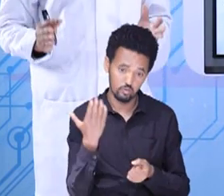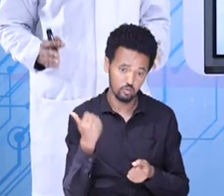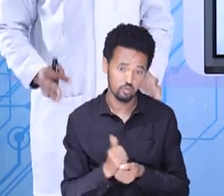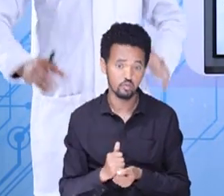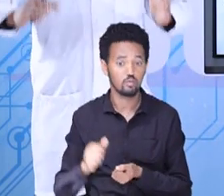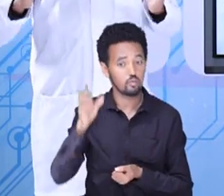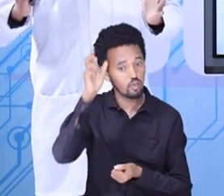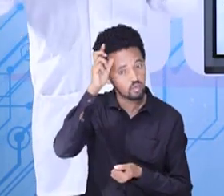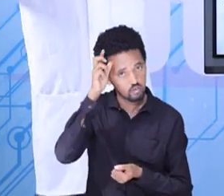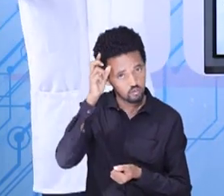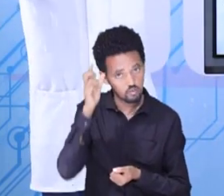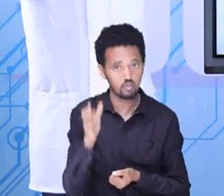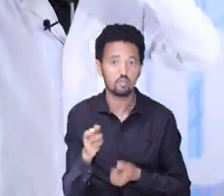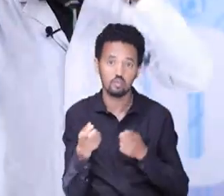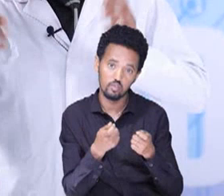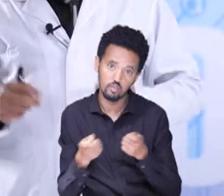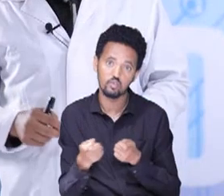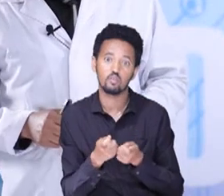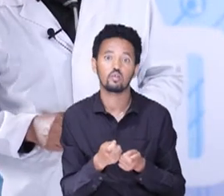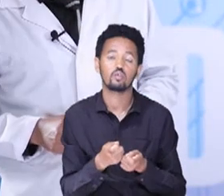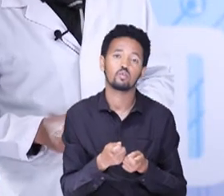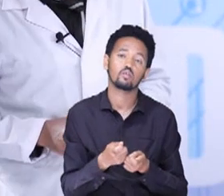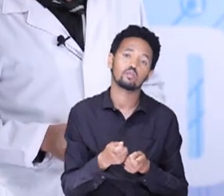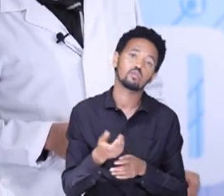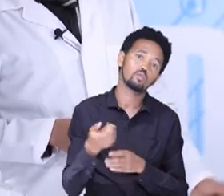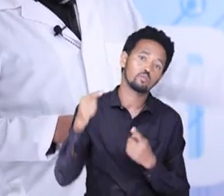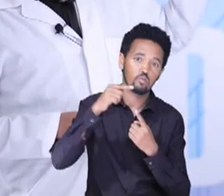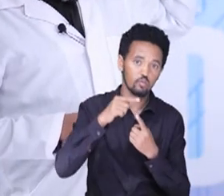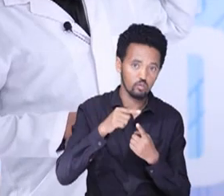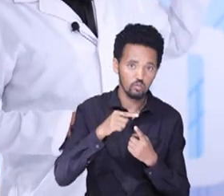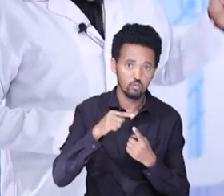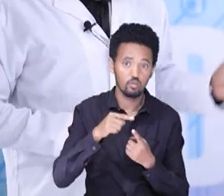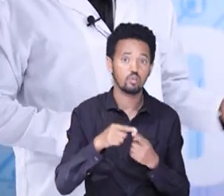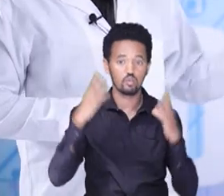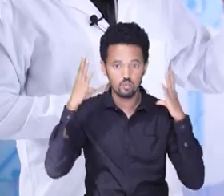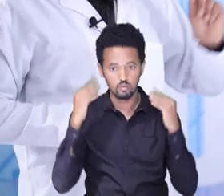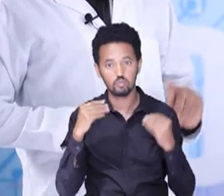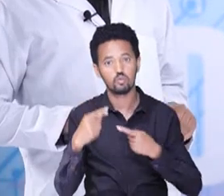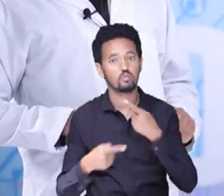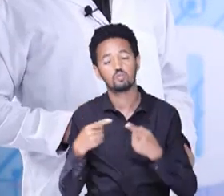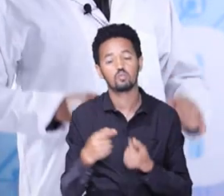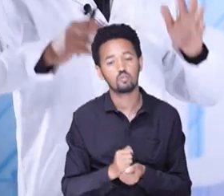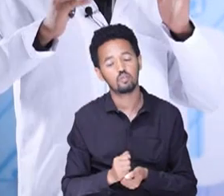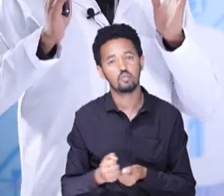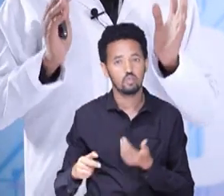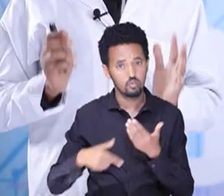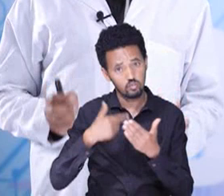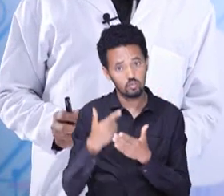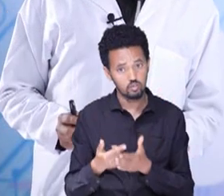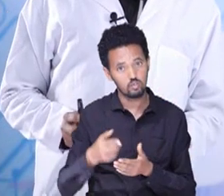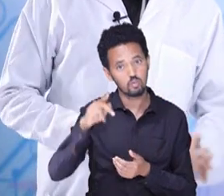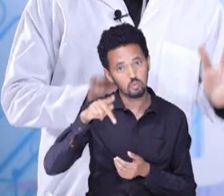Haile Selassie and Roosevelt meet in Egypt in 1945. Then, at this meeting, Emperor